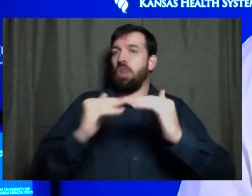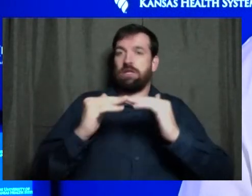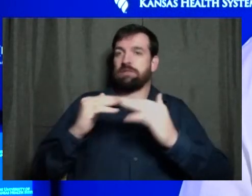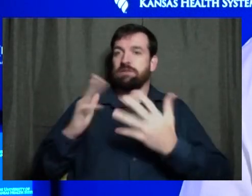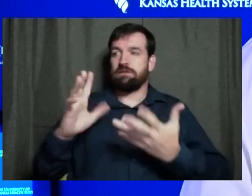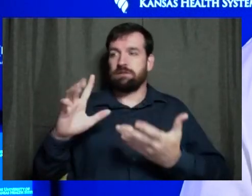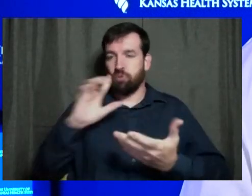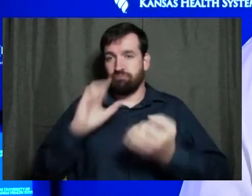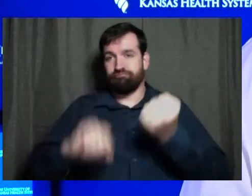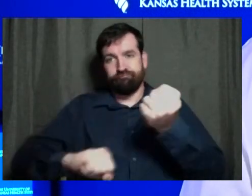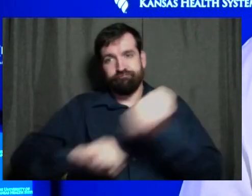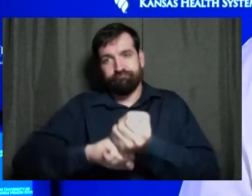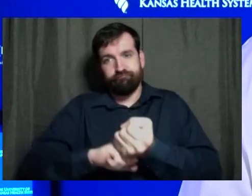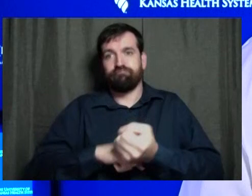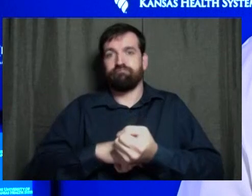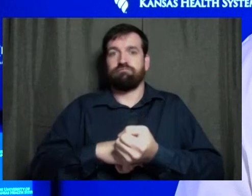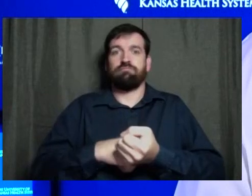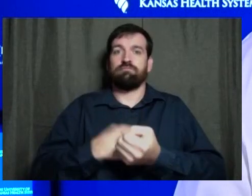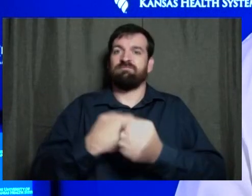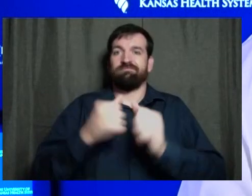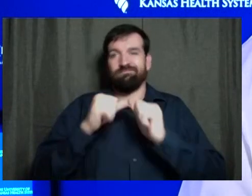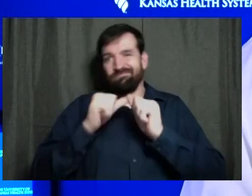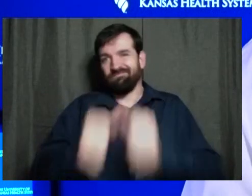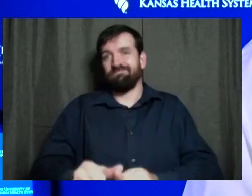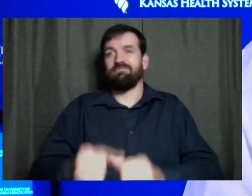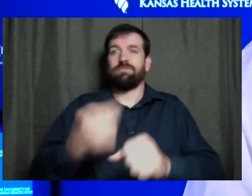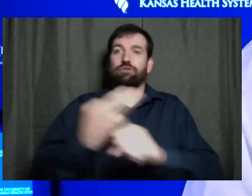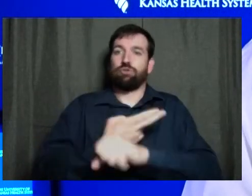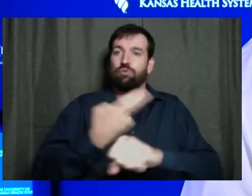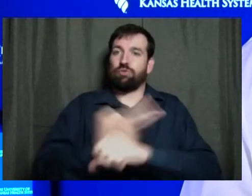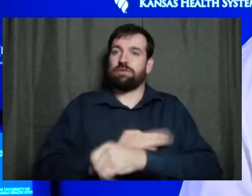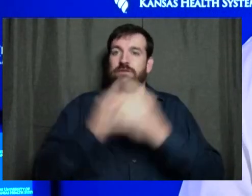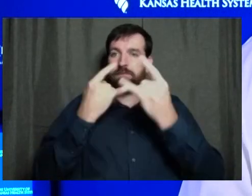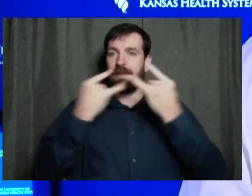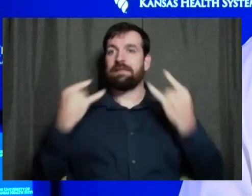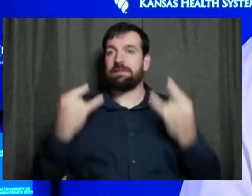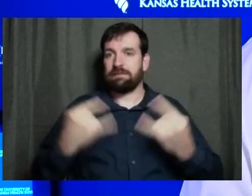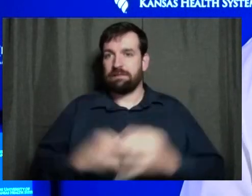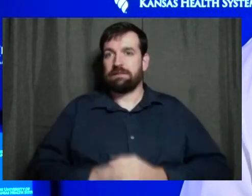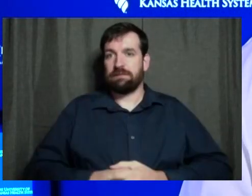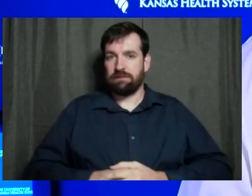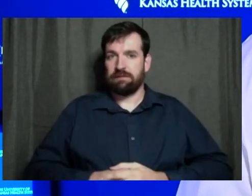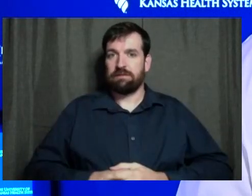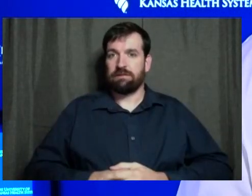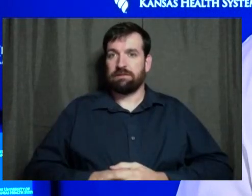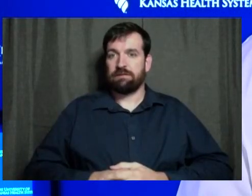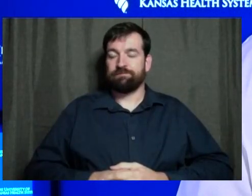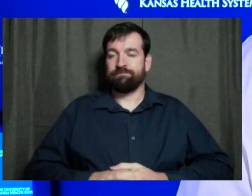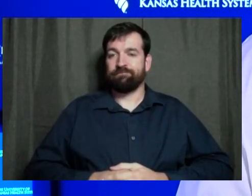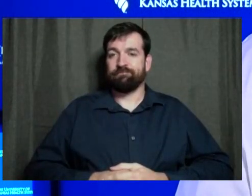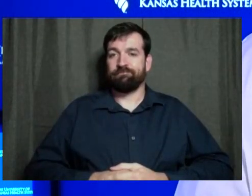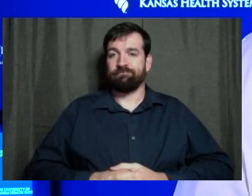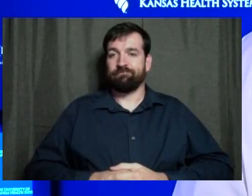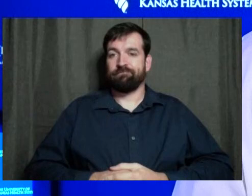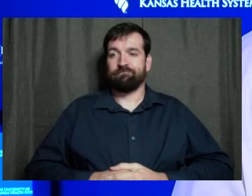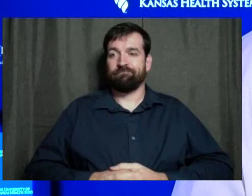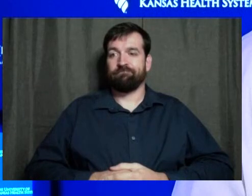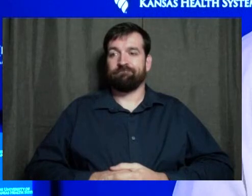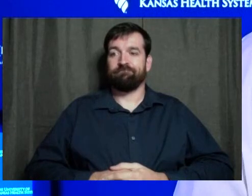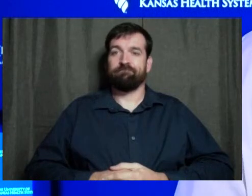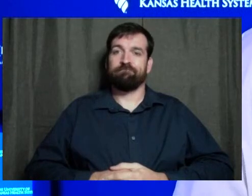the use of the continued use of masking and doing those things to help prevent those